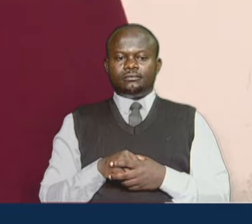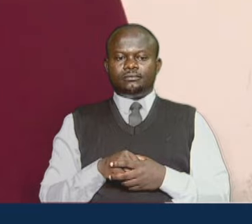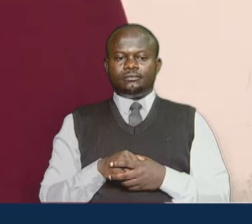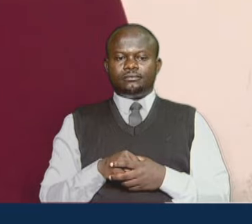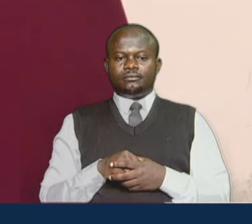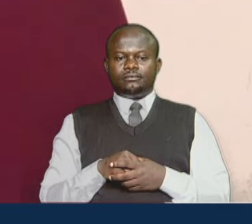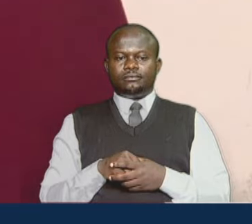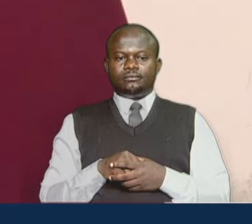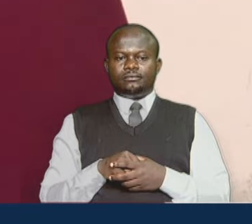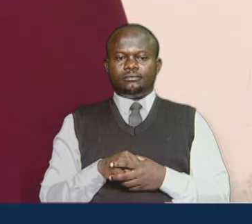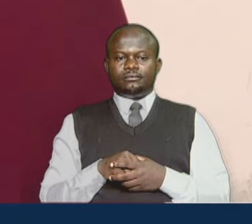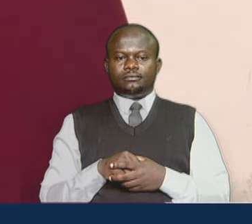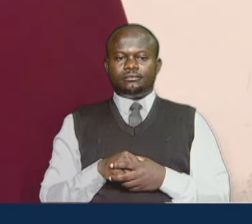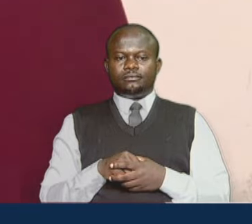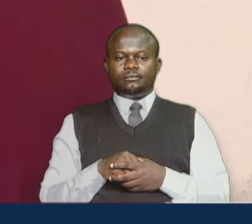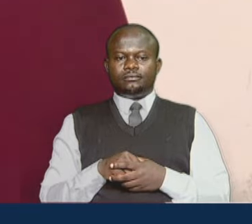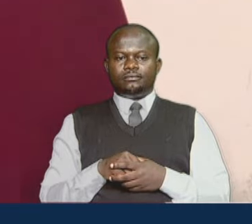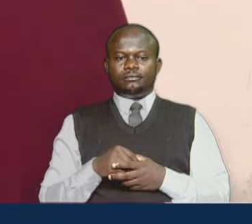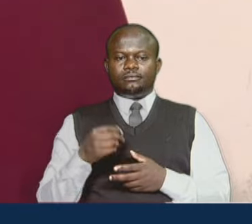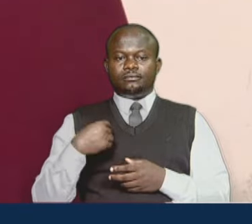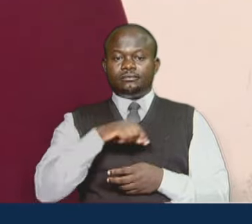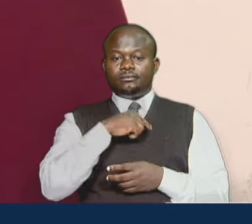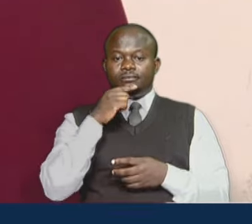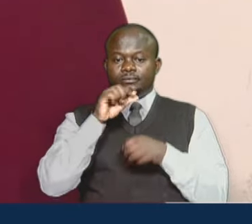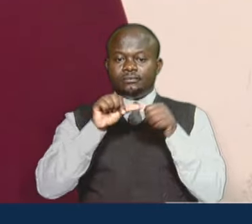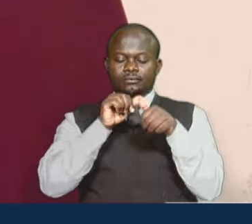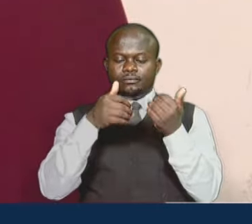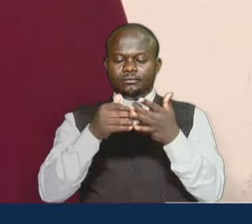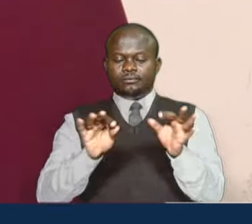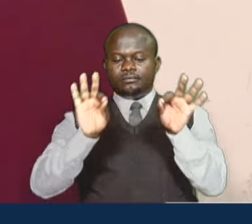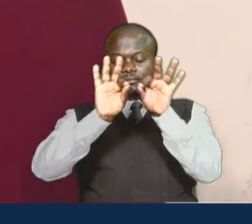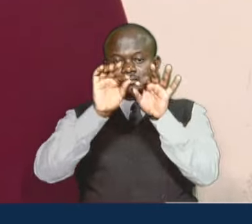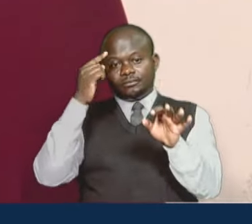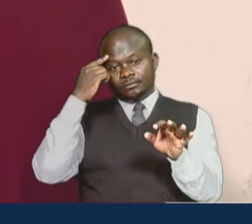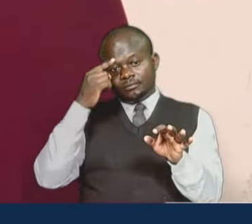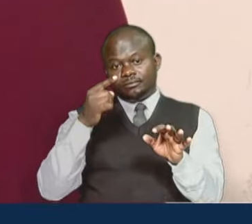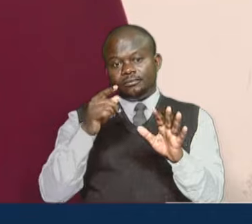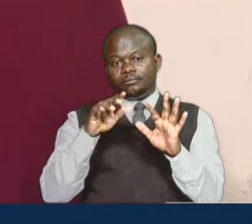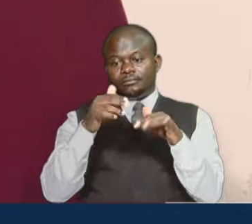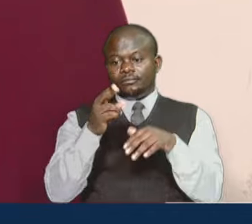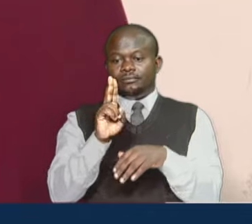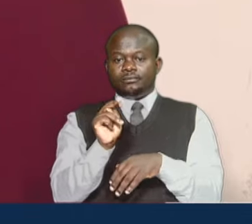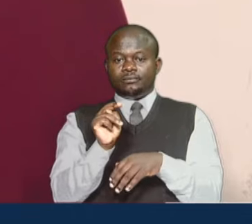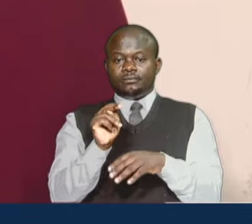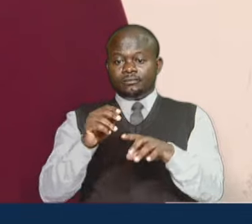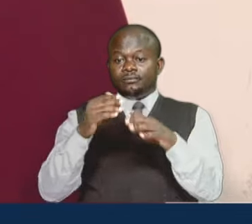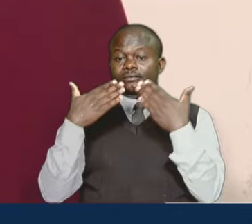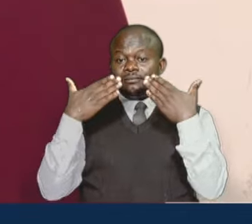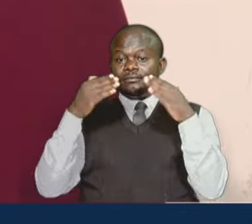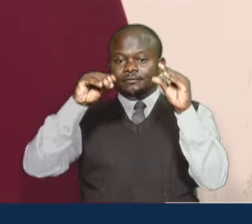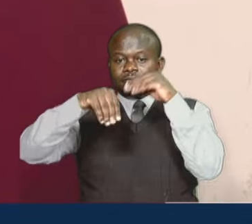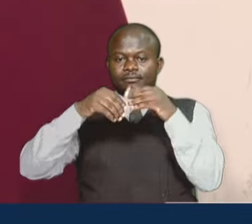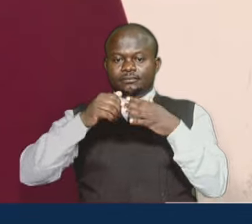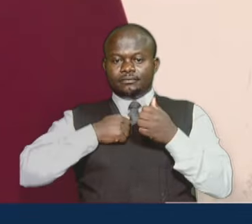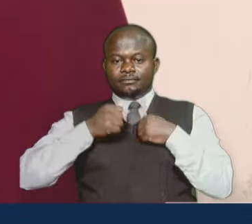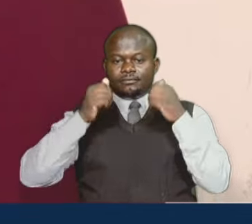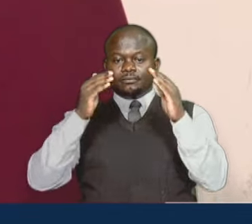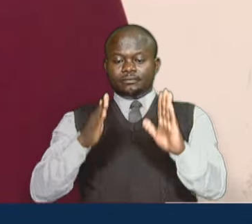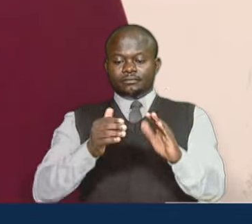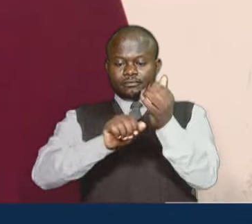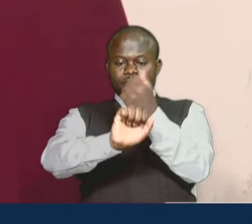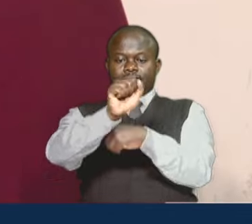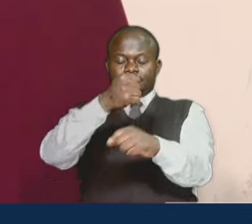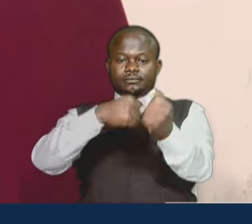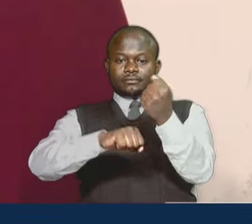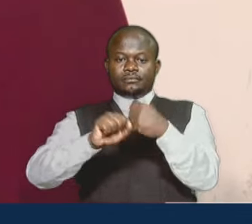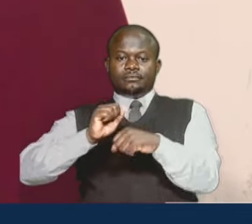of course also talked about the necessity to reform the UN. Twashimye umusanzu w'u Rwanda mu bikorwa